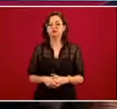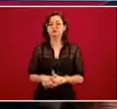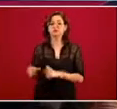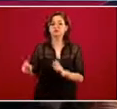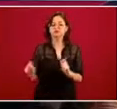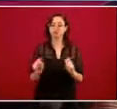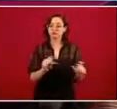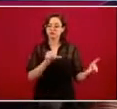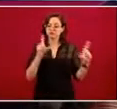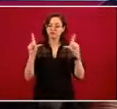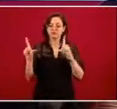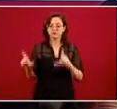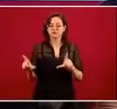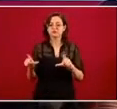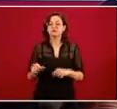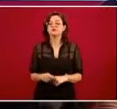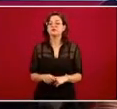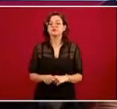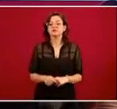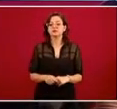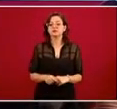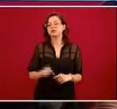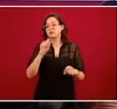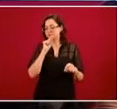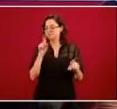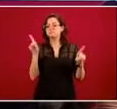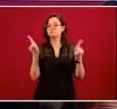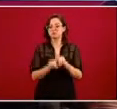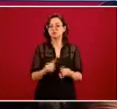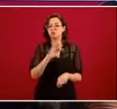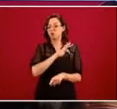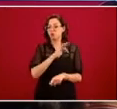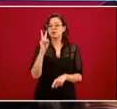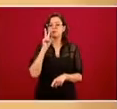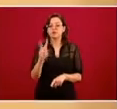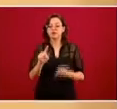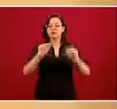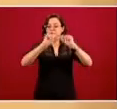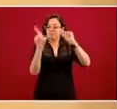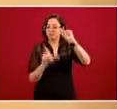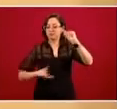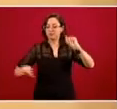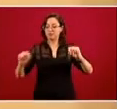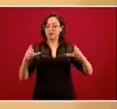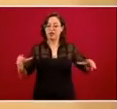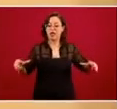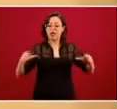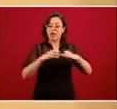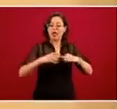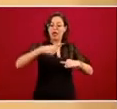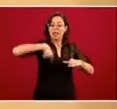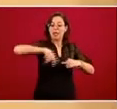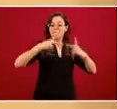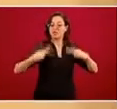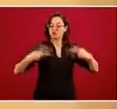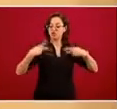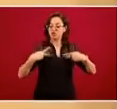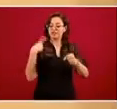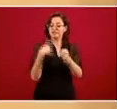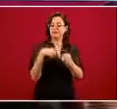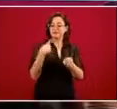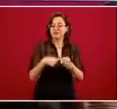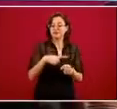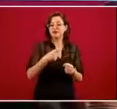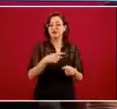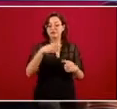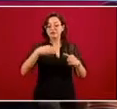even though they have a lower mortality number. Here again, we have the fatality rate distribution per